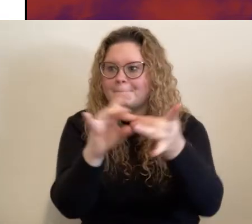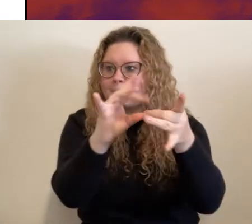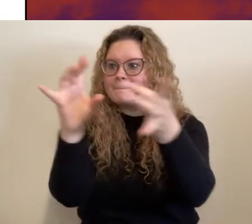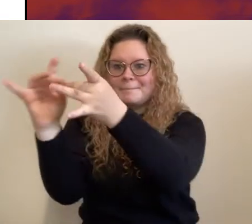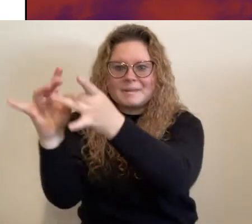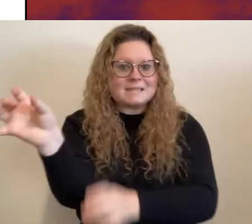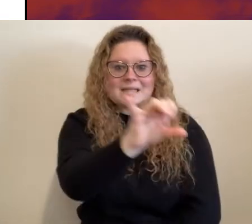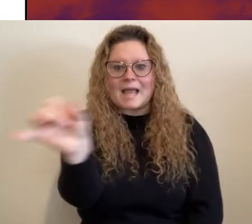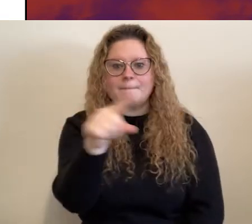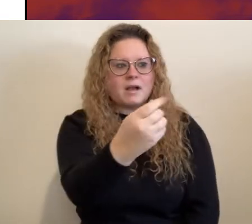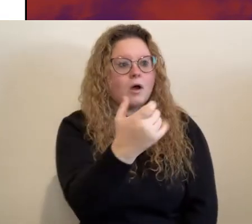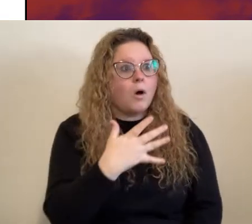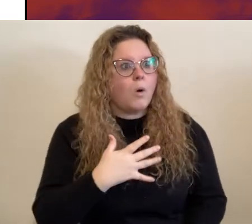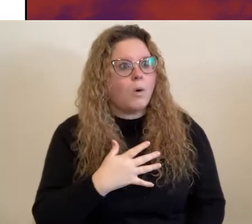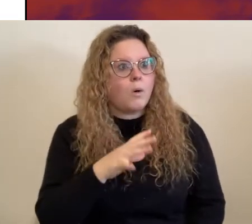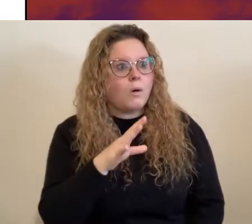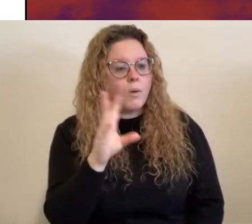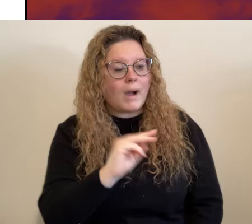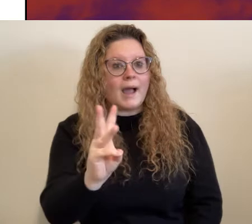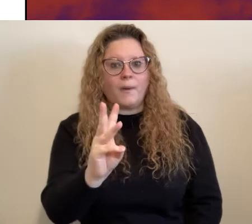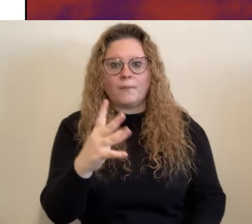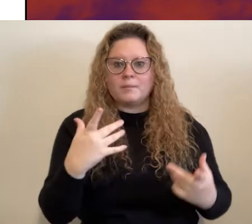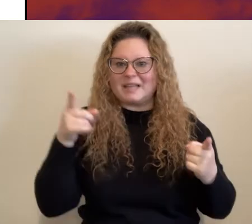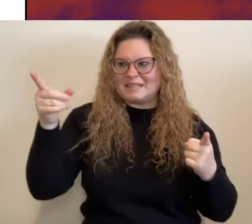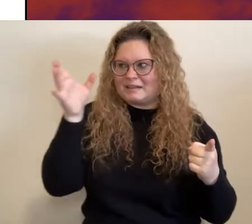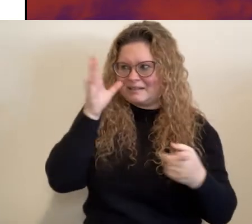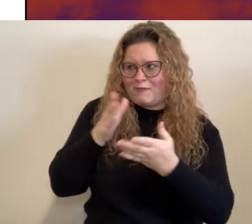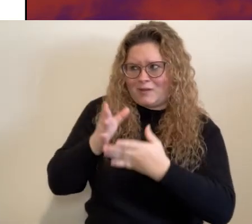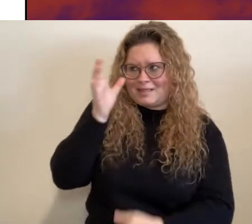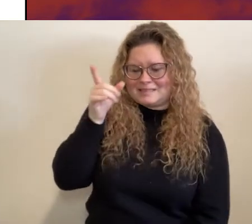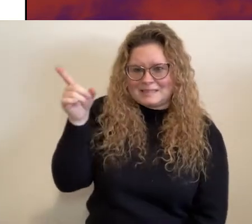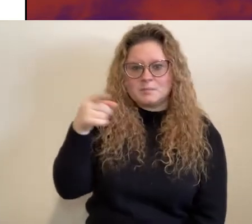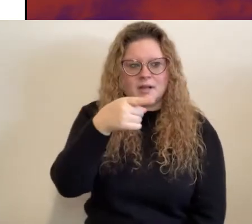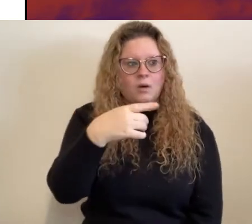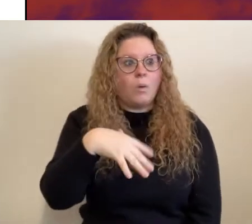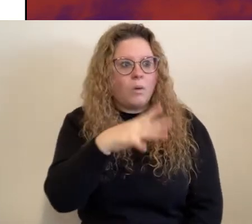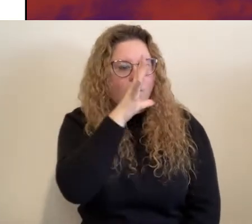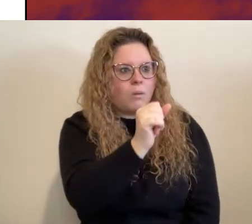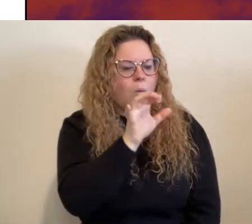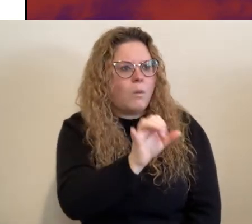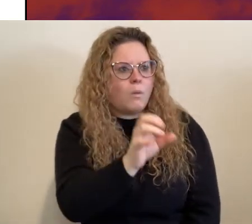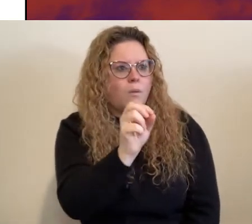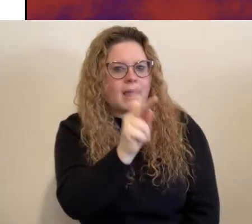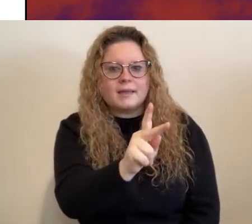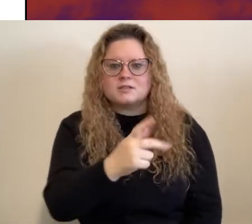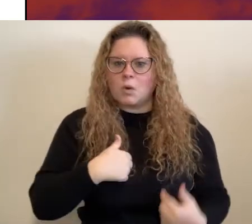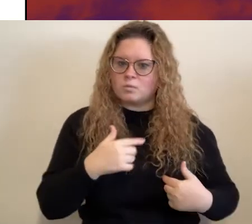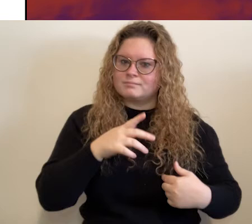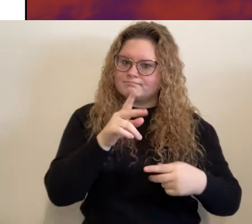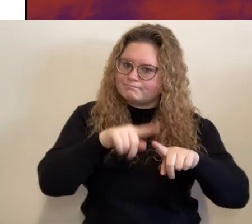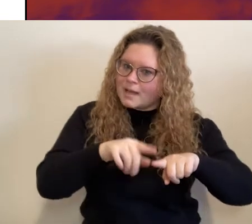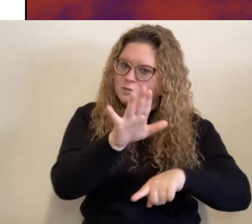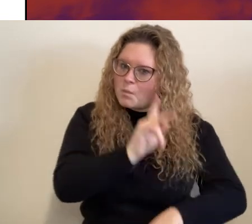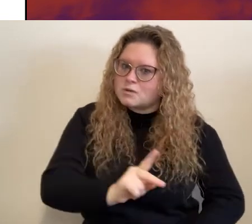thing. So your words have value, and your personality is kind of intertwined with those words.